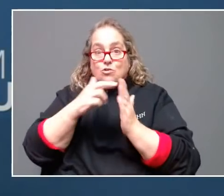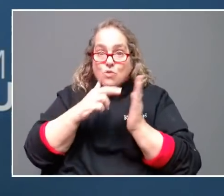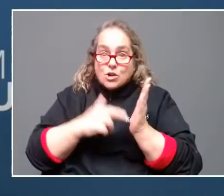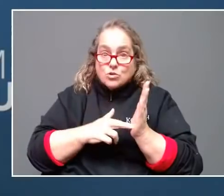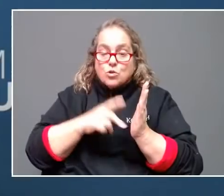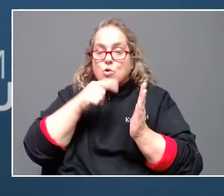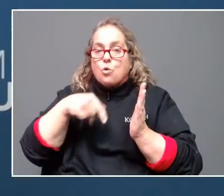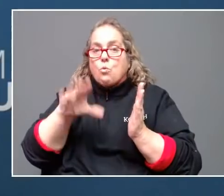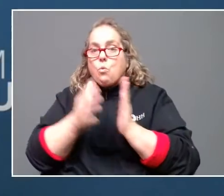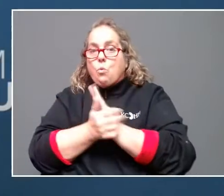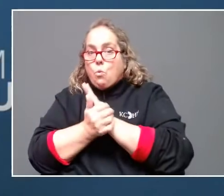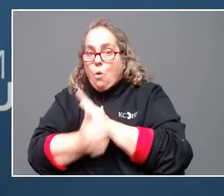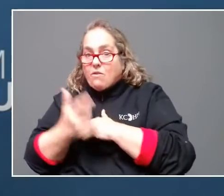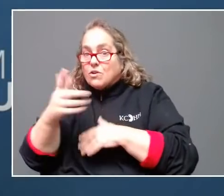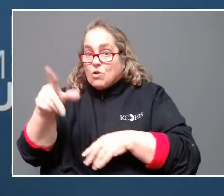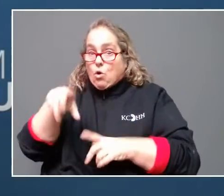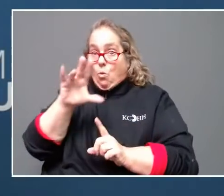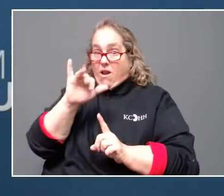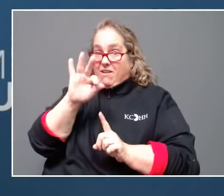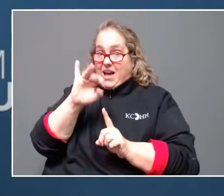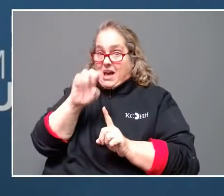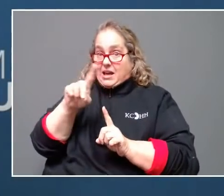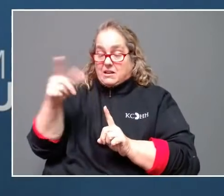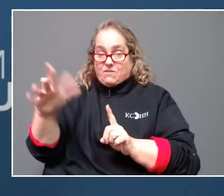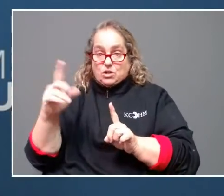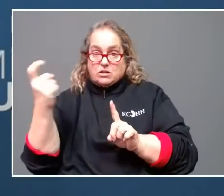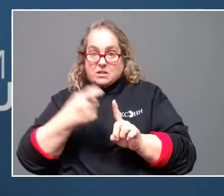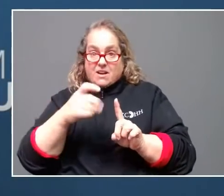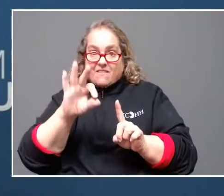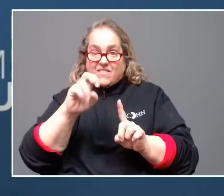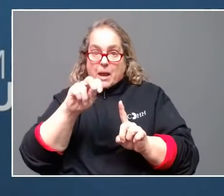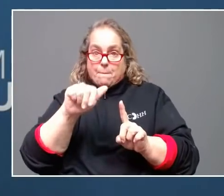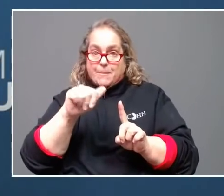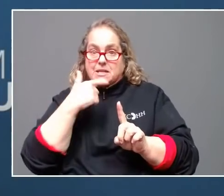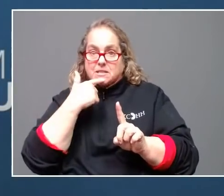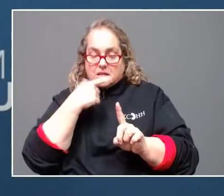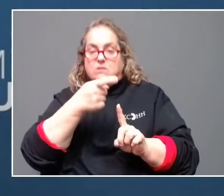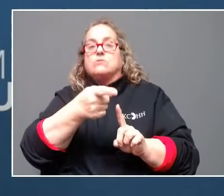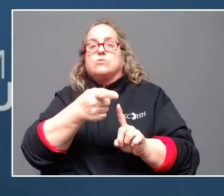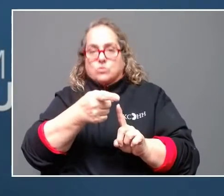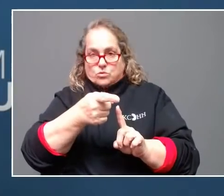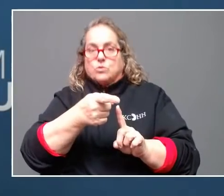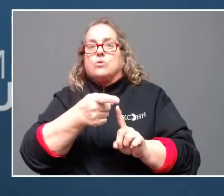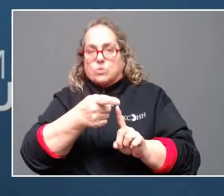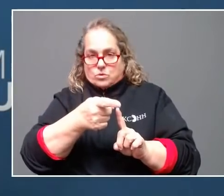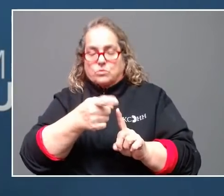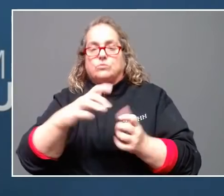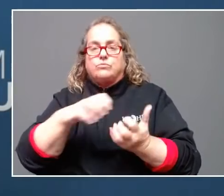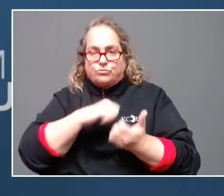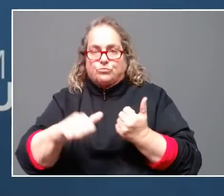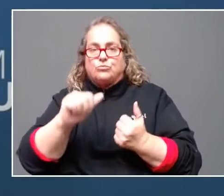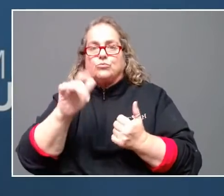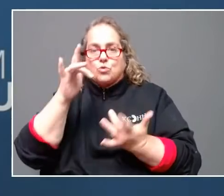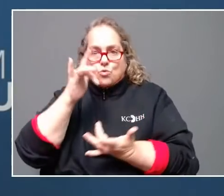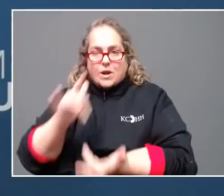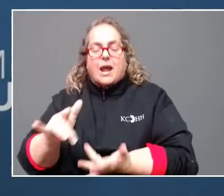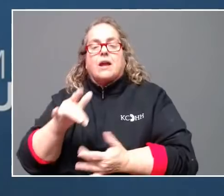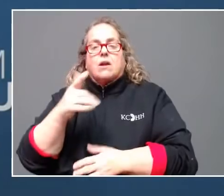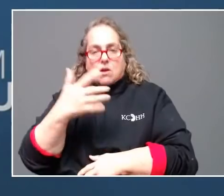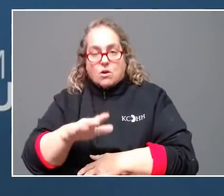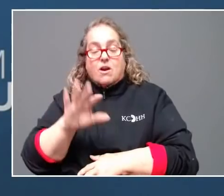who have already been issued FEMA payments. There will be others that FEMA will issue payments to, and that will